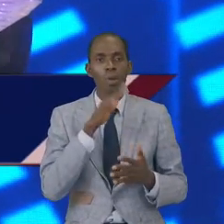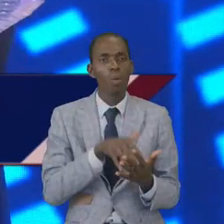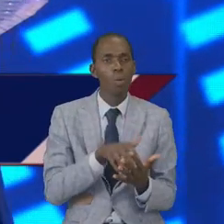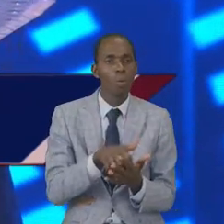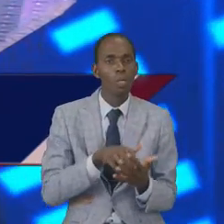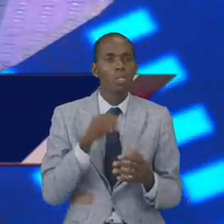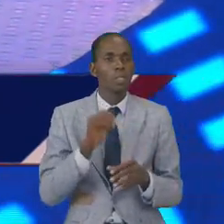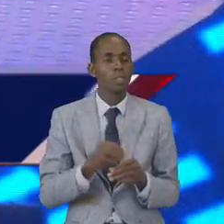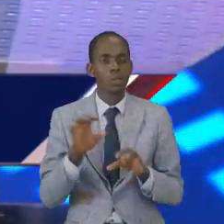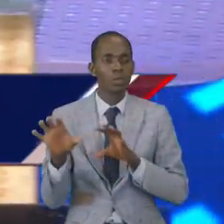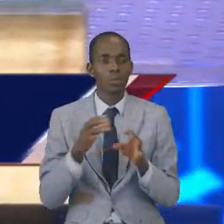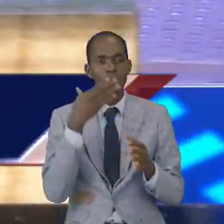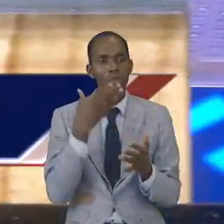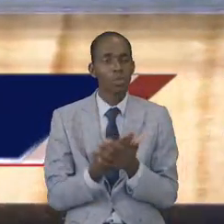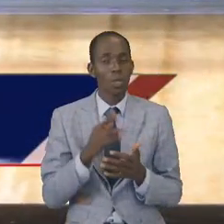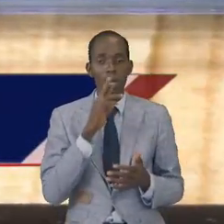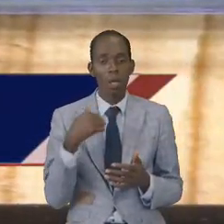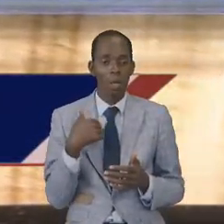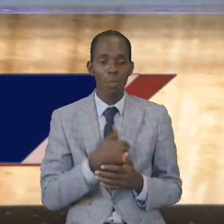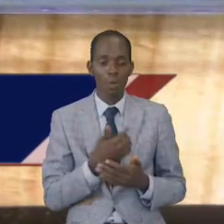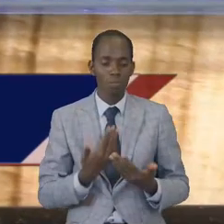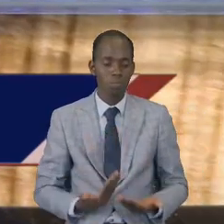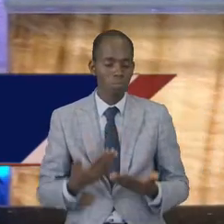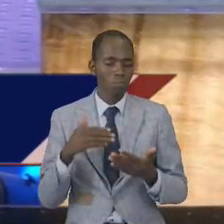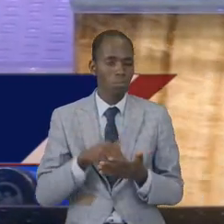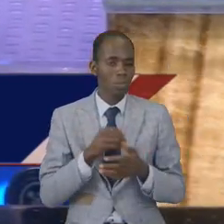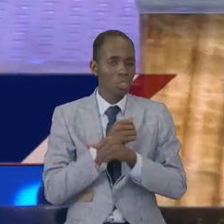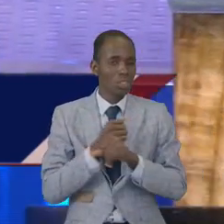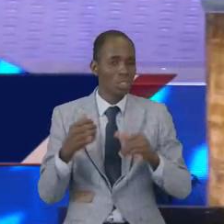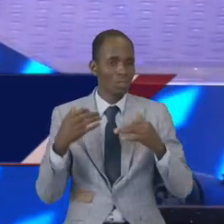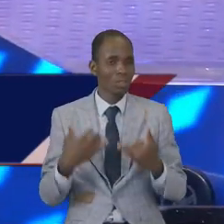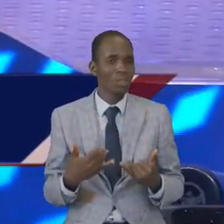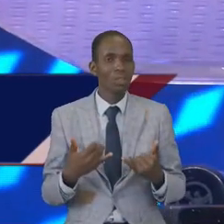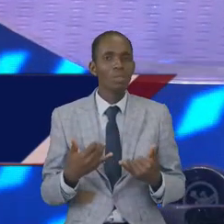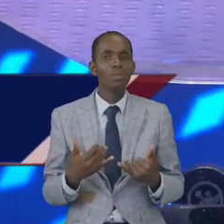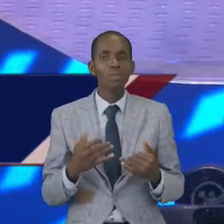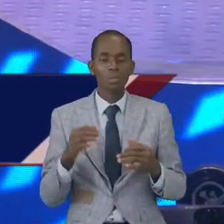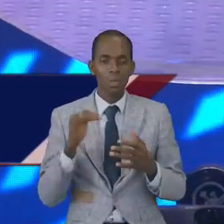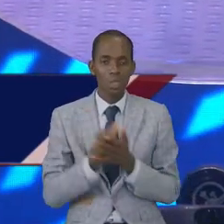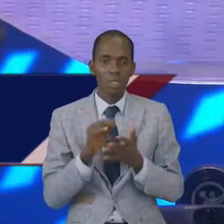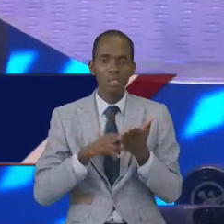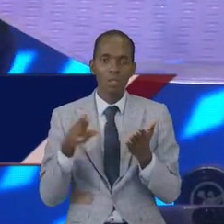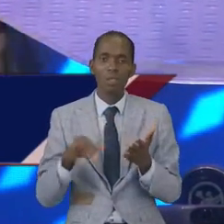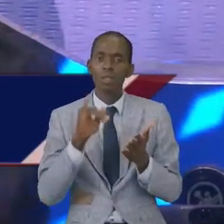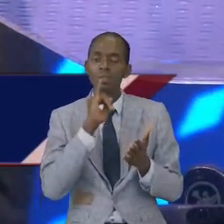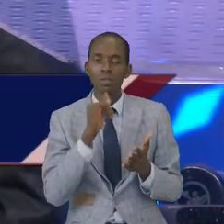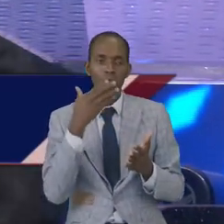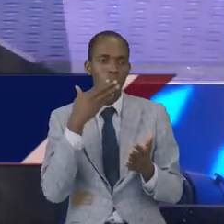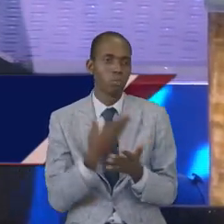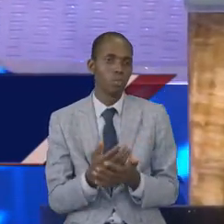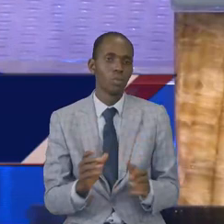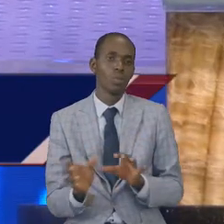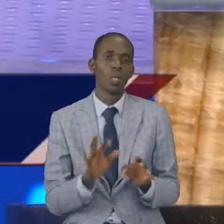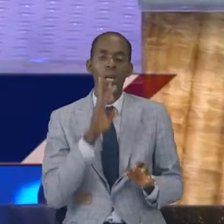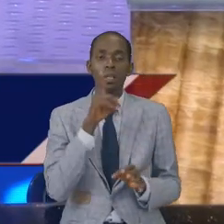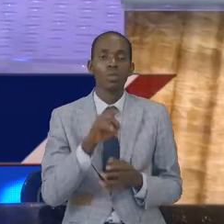doing. Are we born again now? The result of being born again, well doing. Are we sanctified